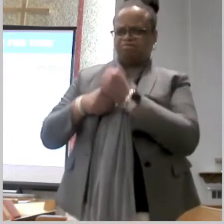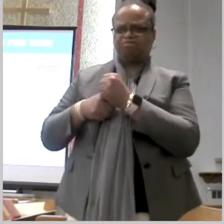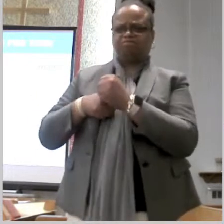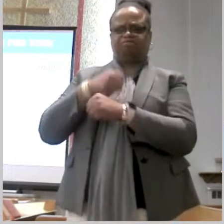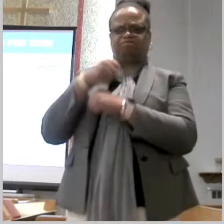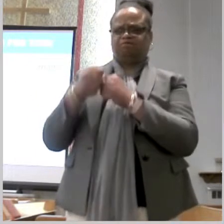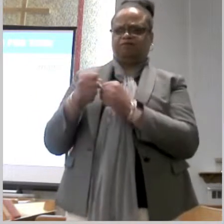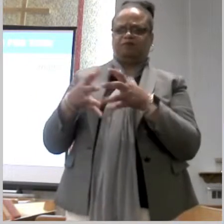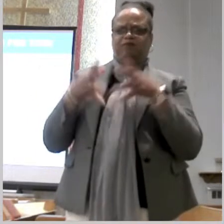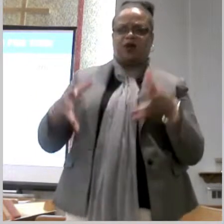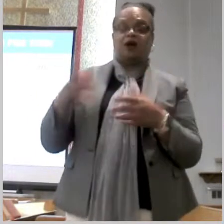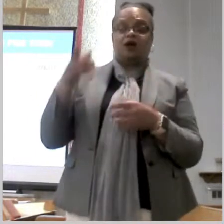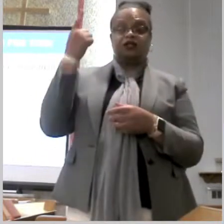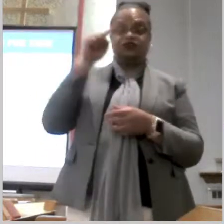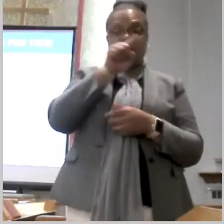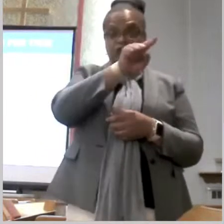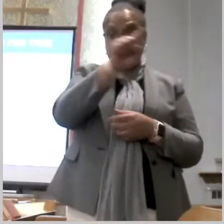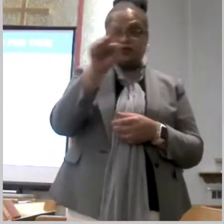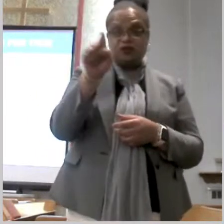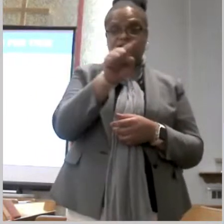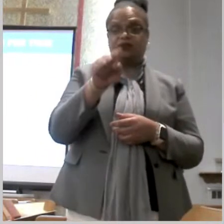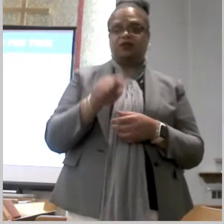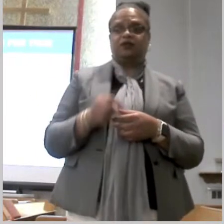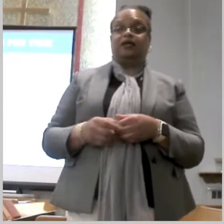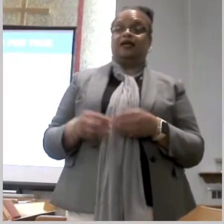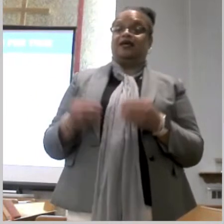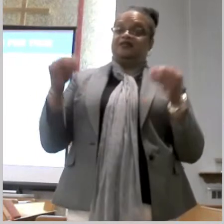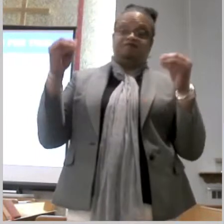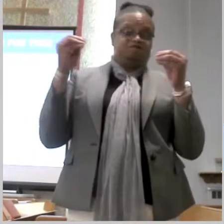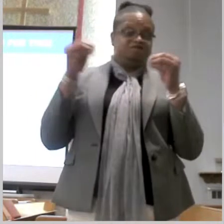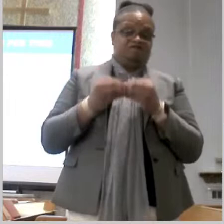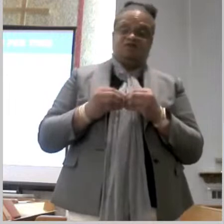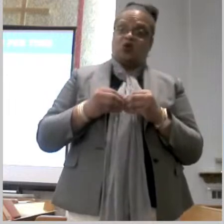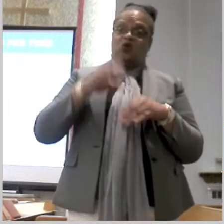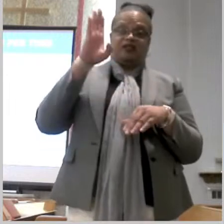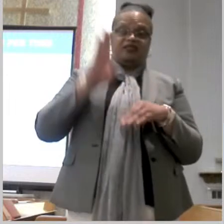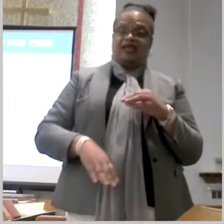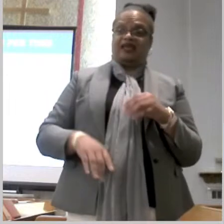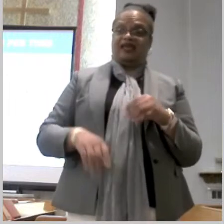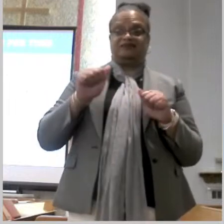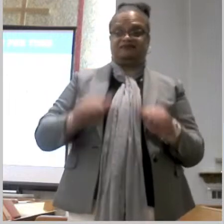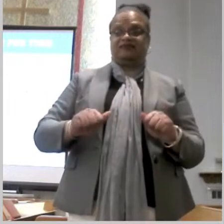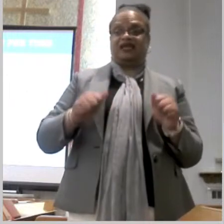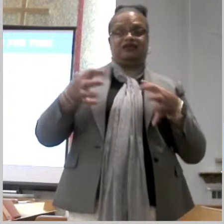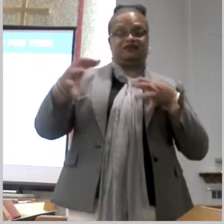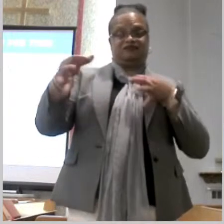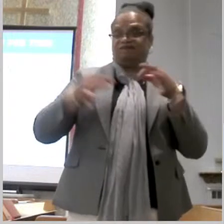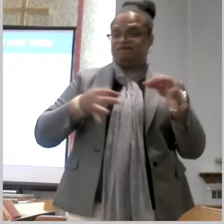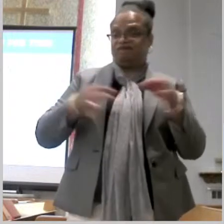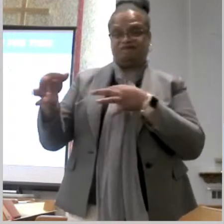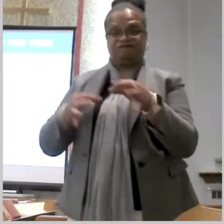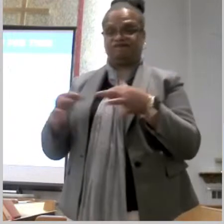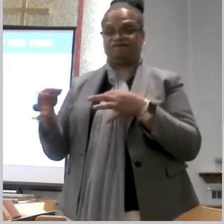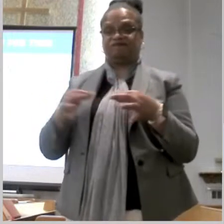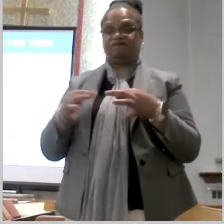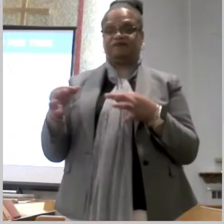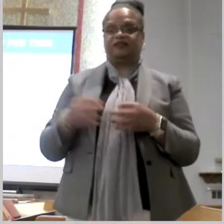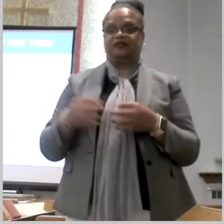I suffered much for thee, more than my tongue